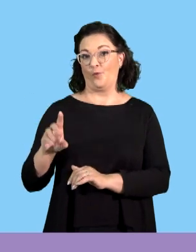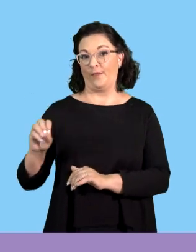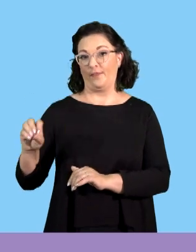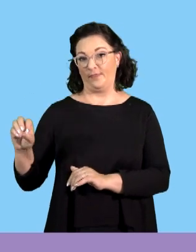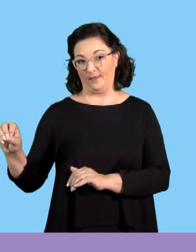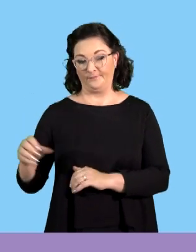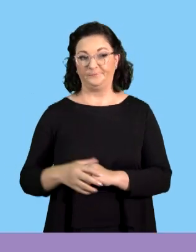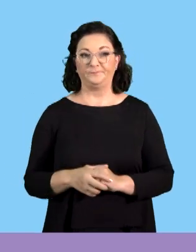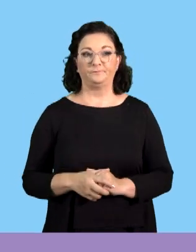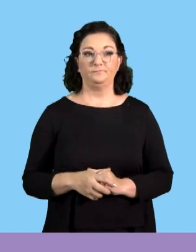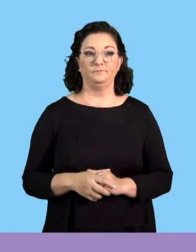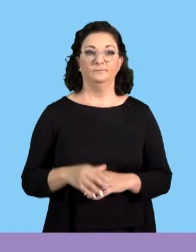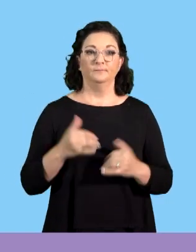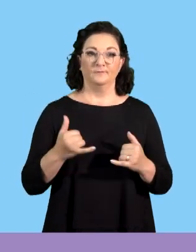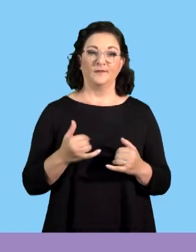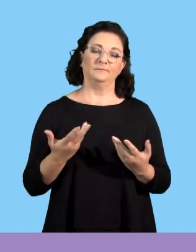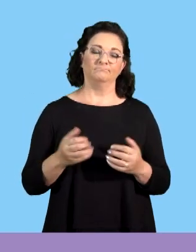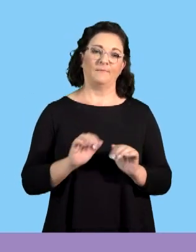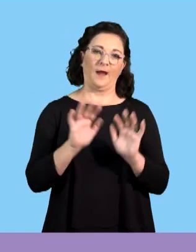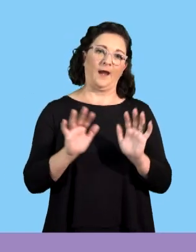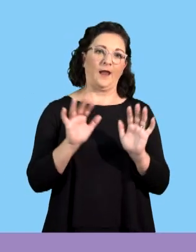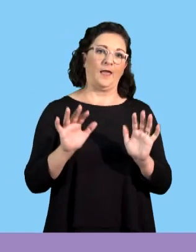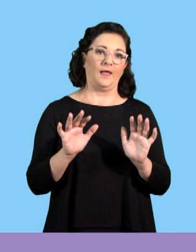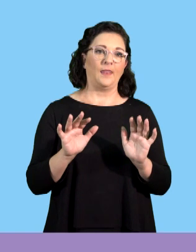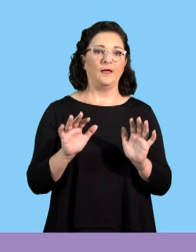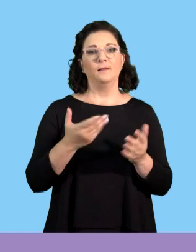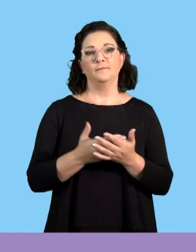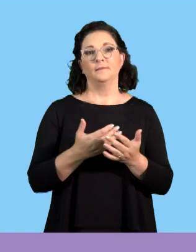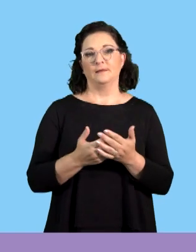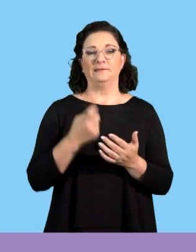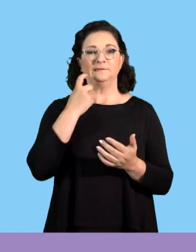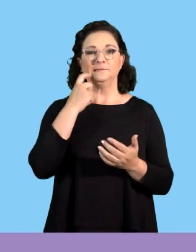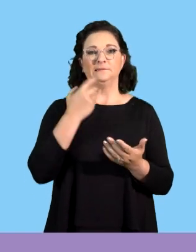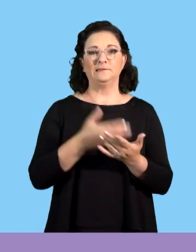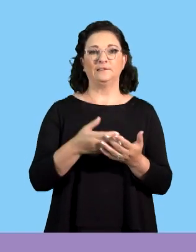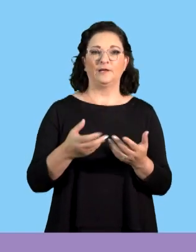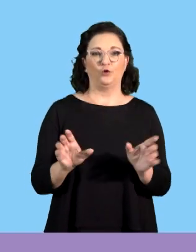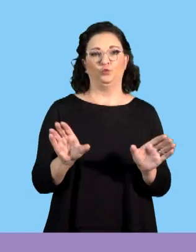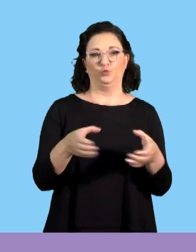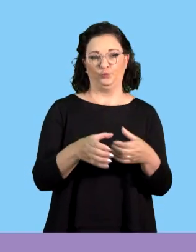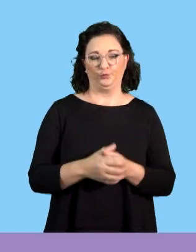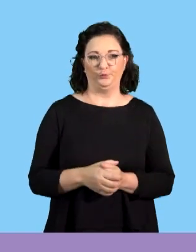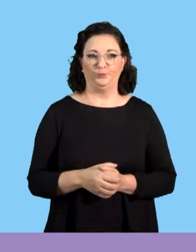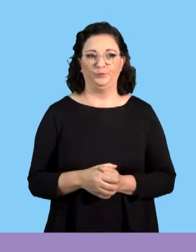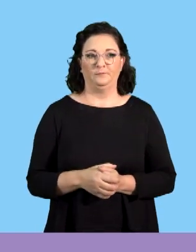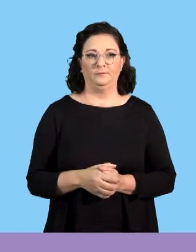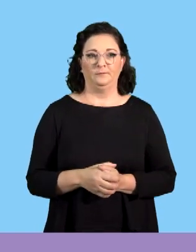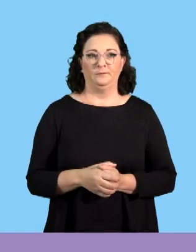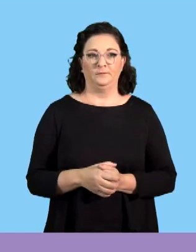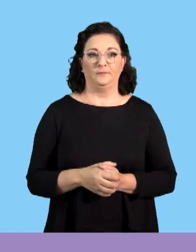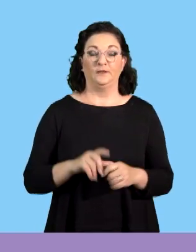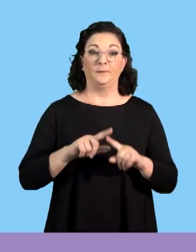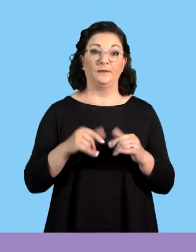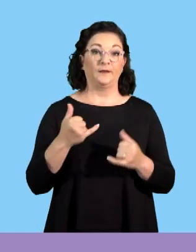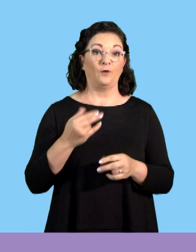I then went on to just give them color coding so that we are able to classify them nicely. And again,